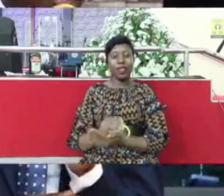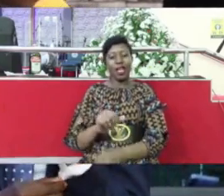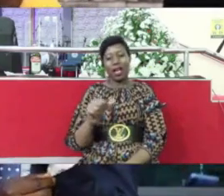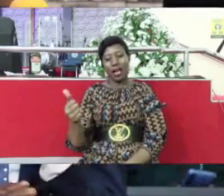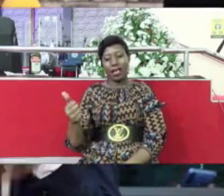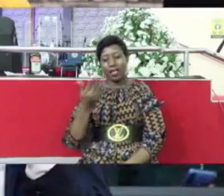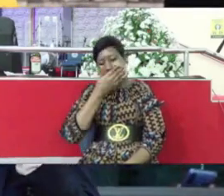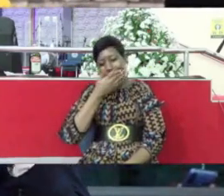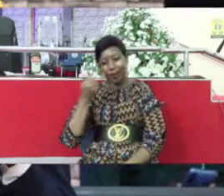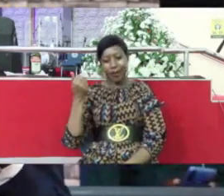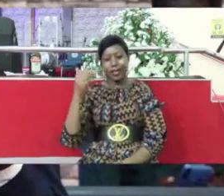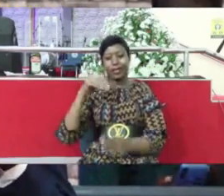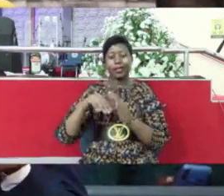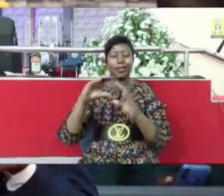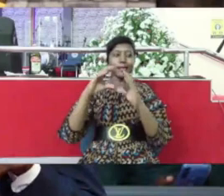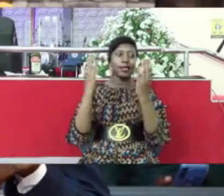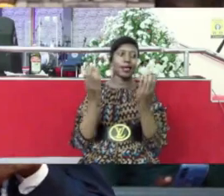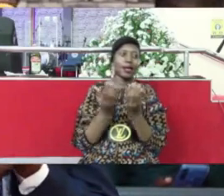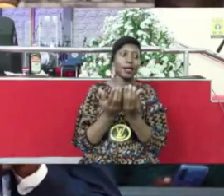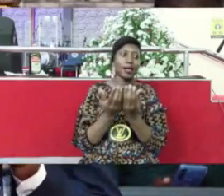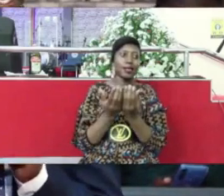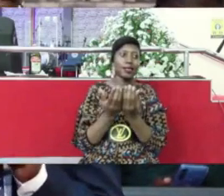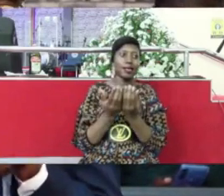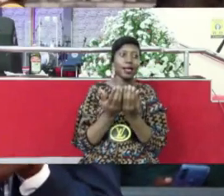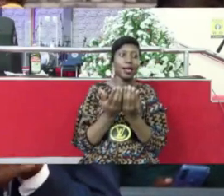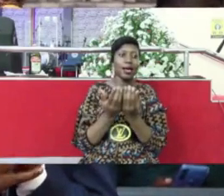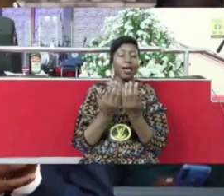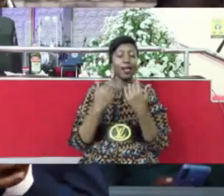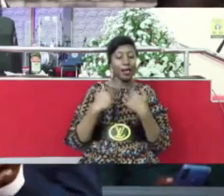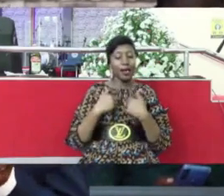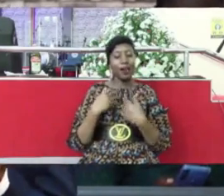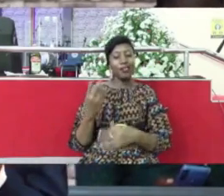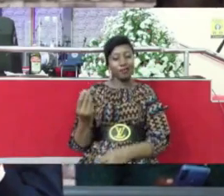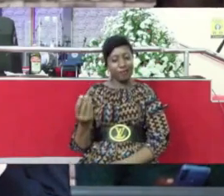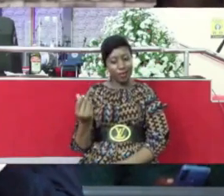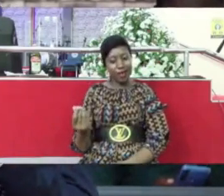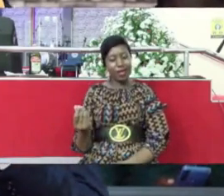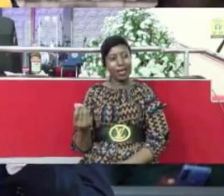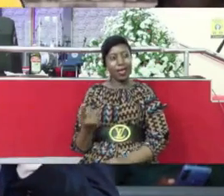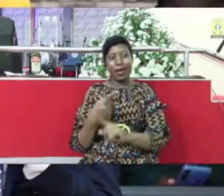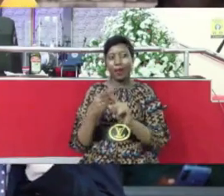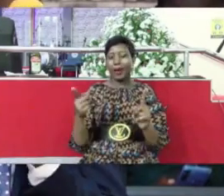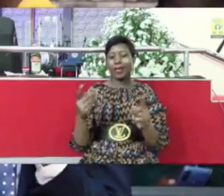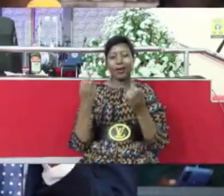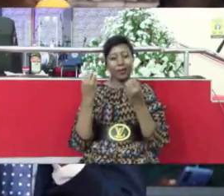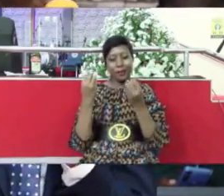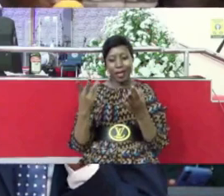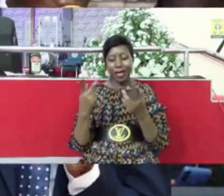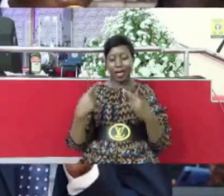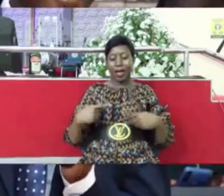honors. And they are still making money still. Wanapata pesa ndio. But the majority of people ni wale walianguka.